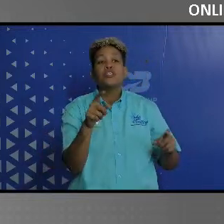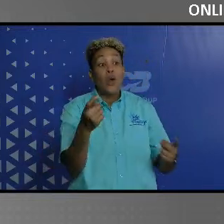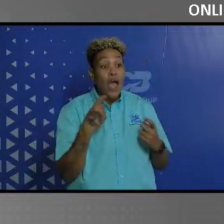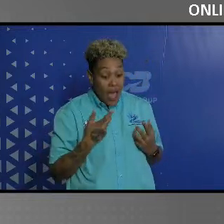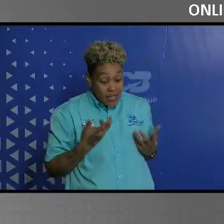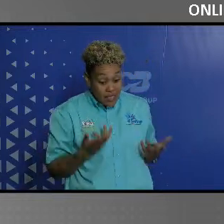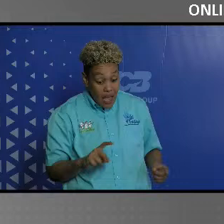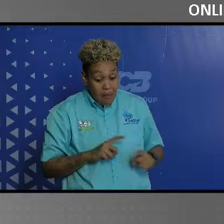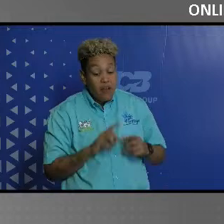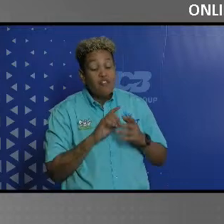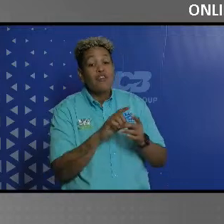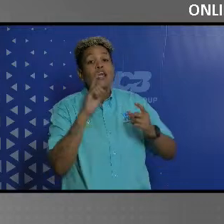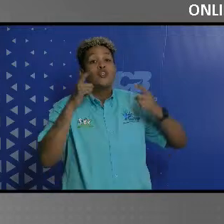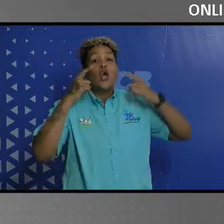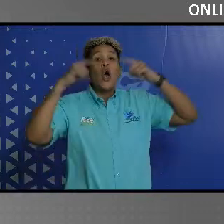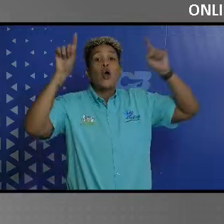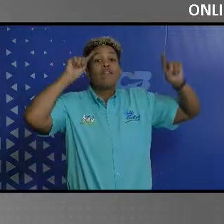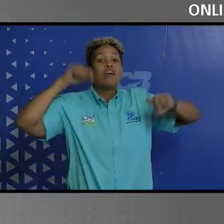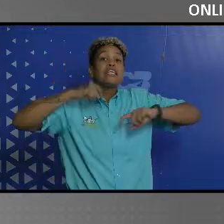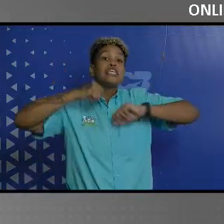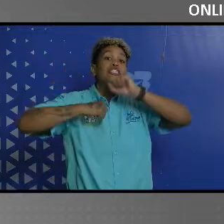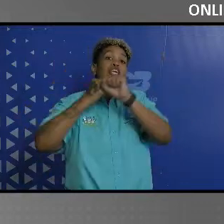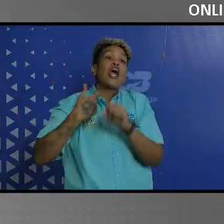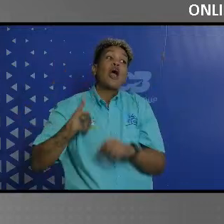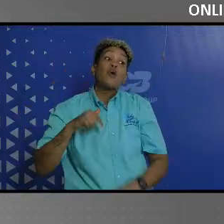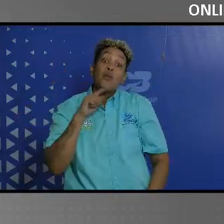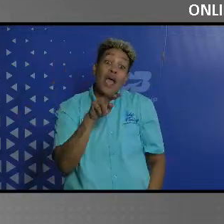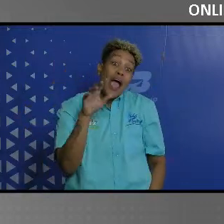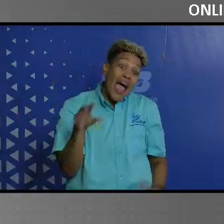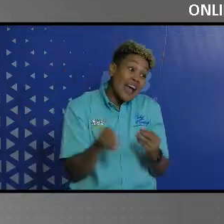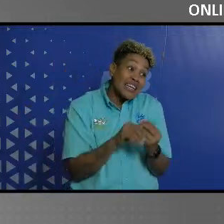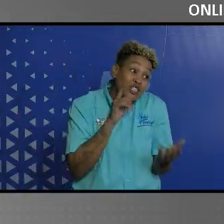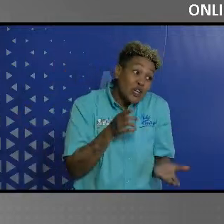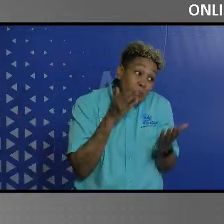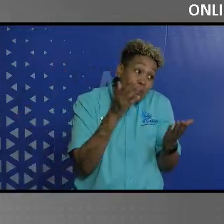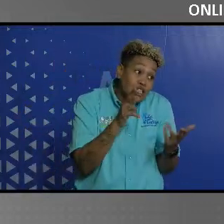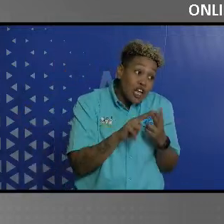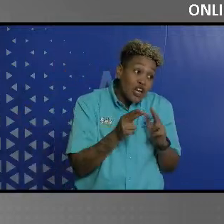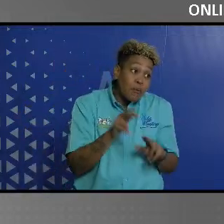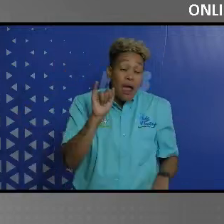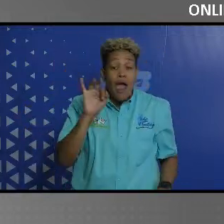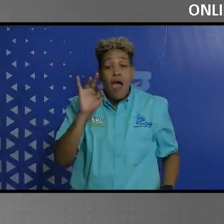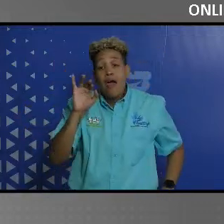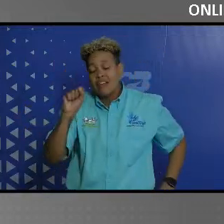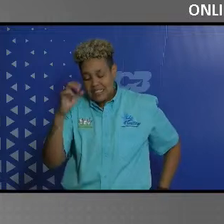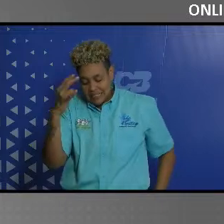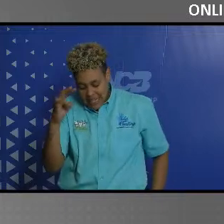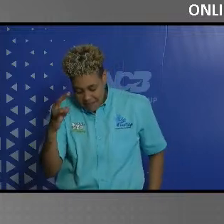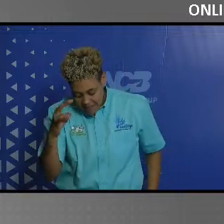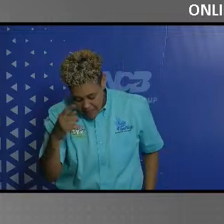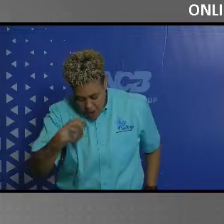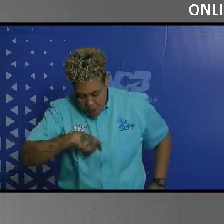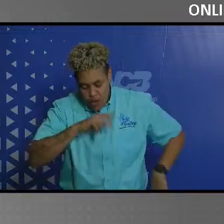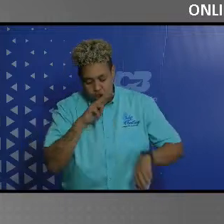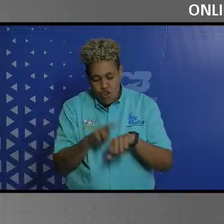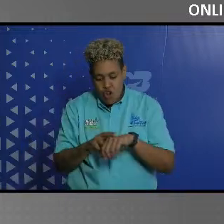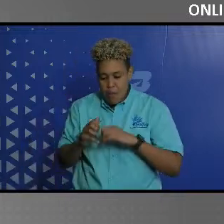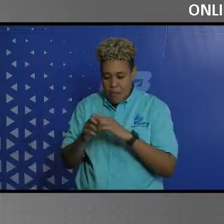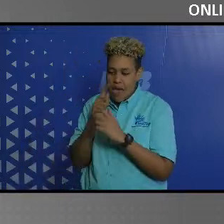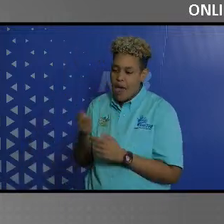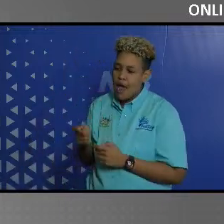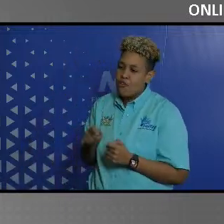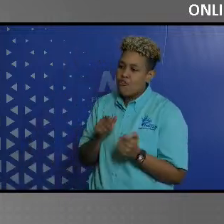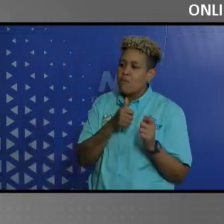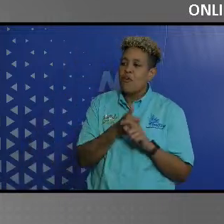asked about outlook for this year, as we also present numbers under IFRS 17, and we normalize and remove,